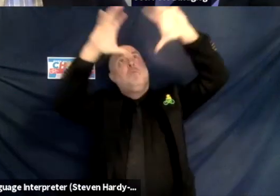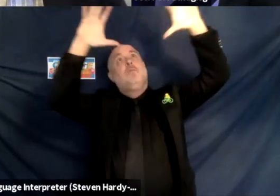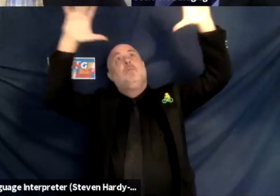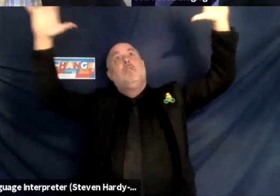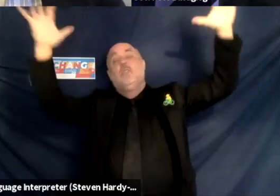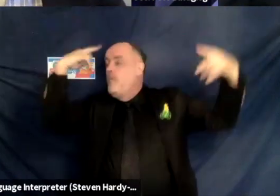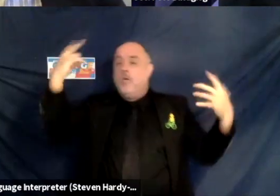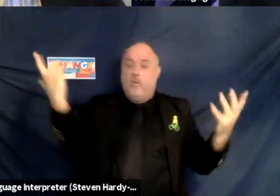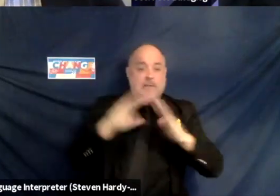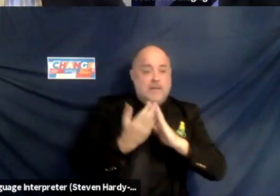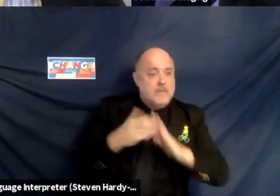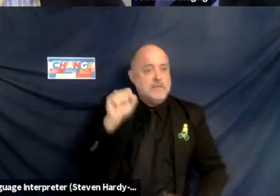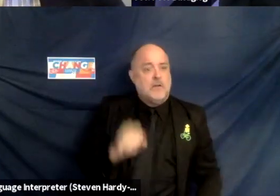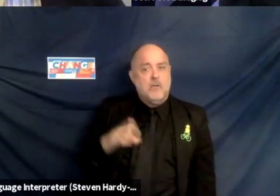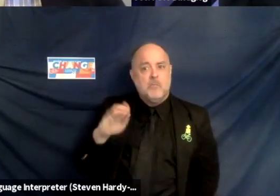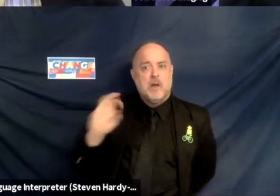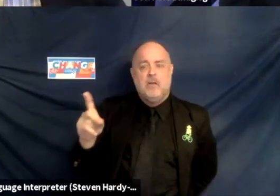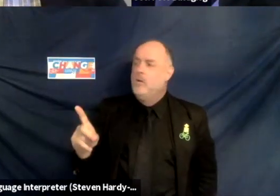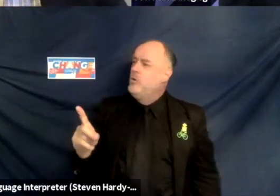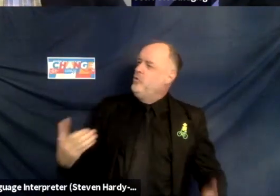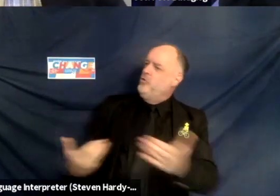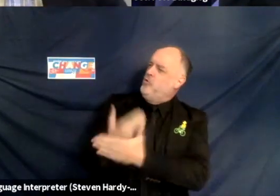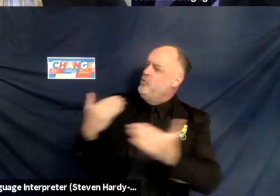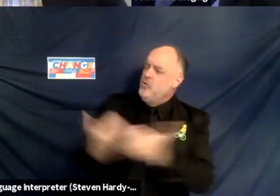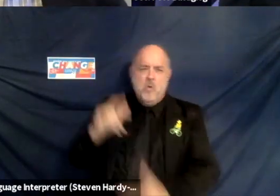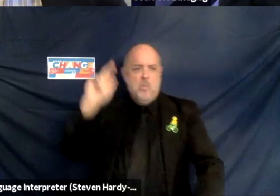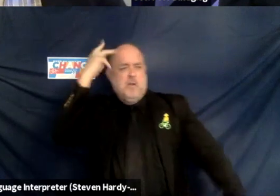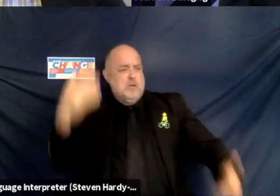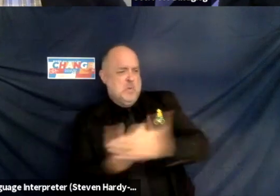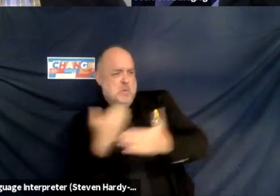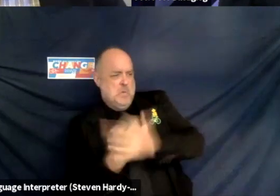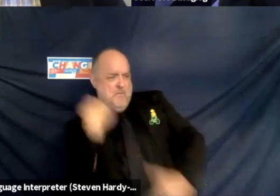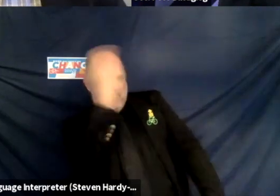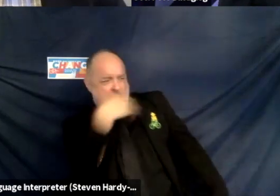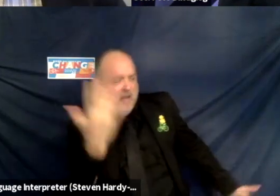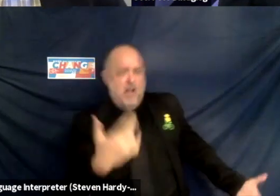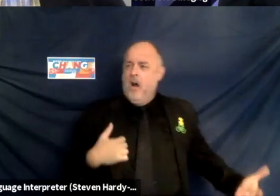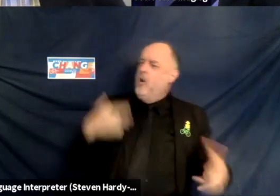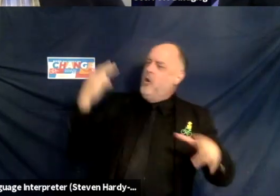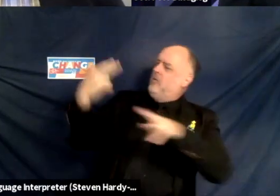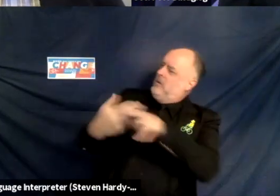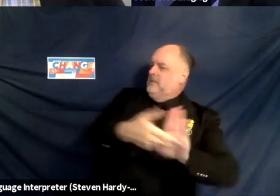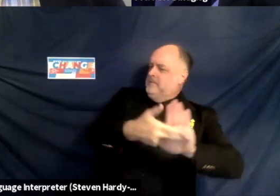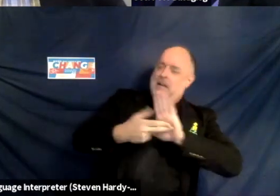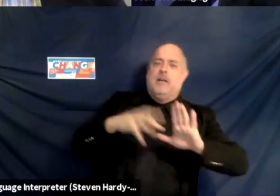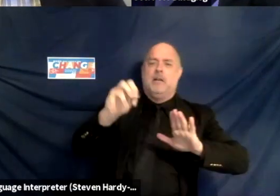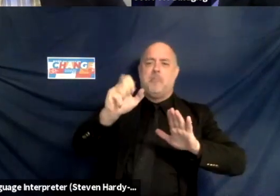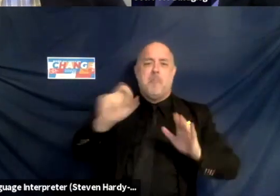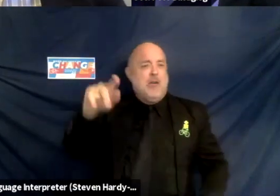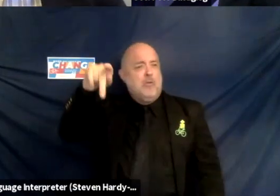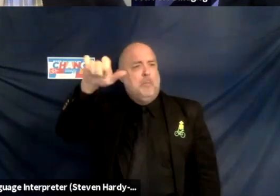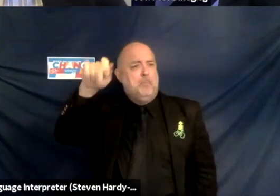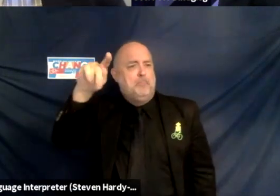with a fresh approach to politics and a fresh face. Soon known as Mayor Pete, Buttigieg worked across the aisle on projects that would change and